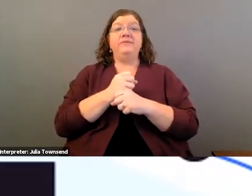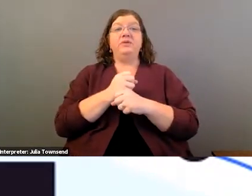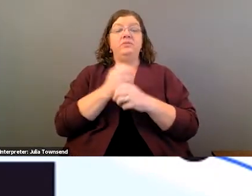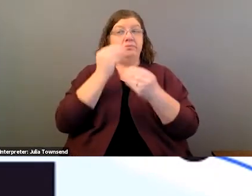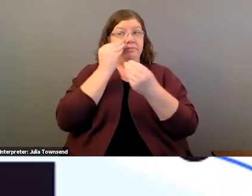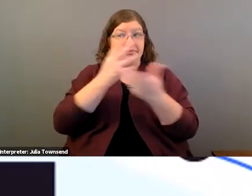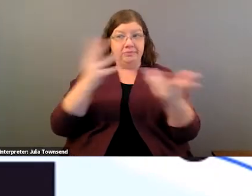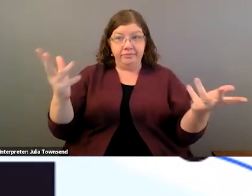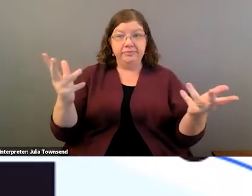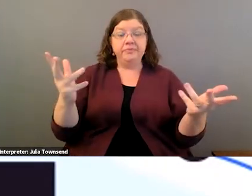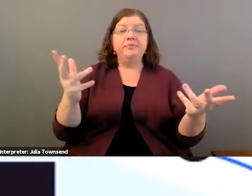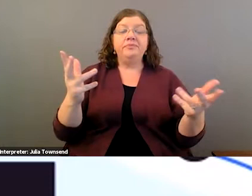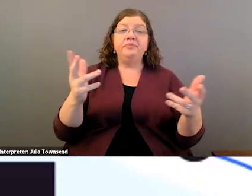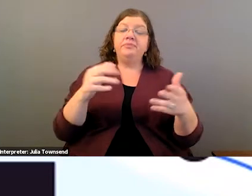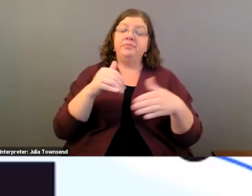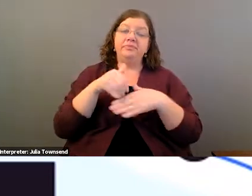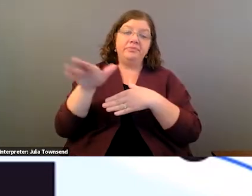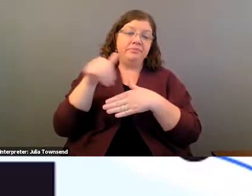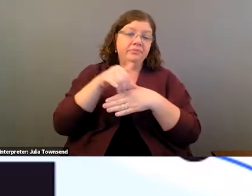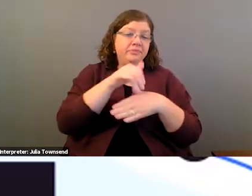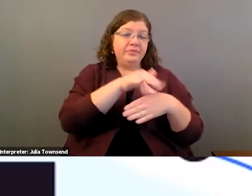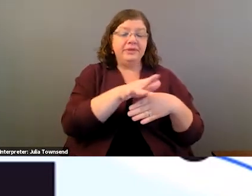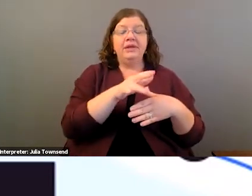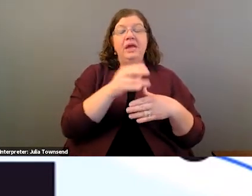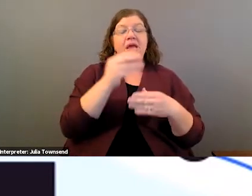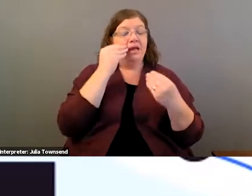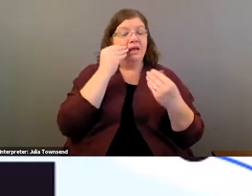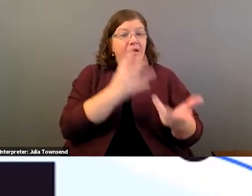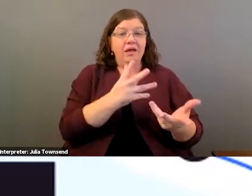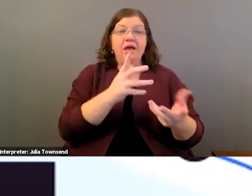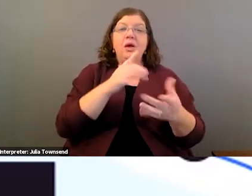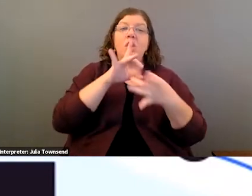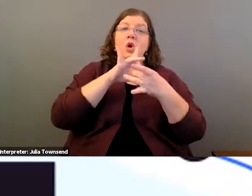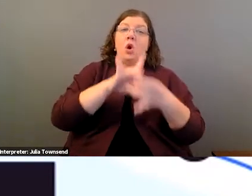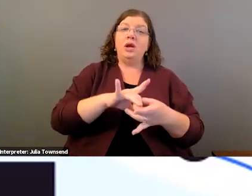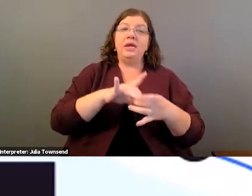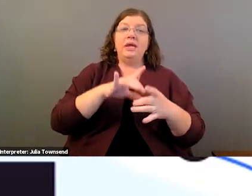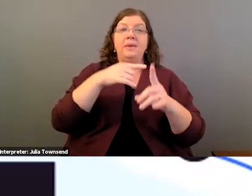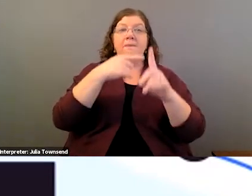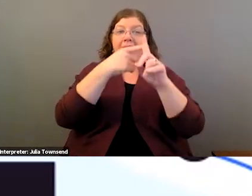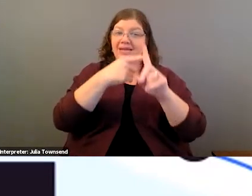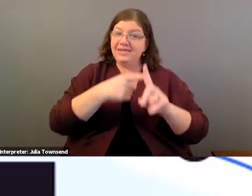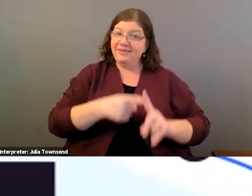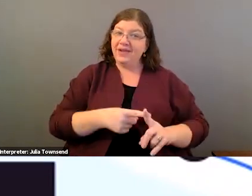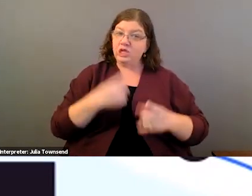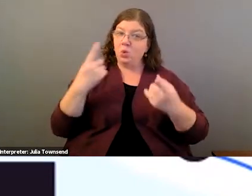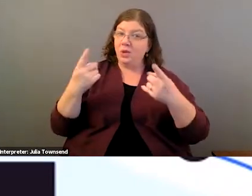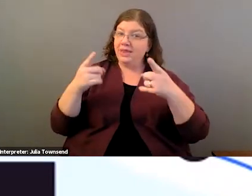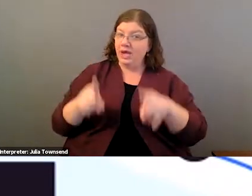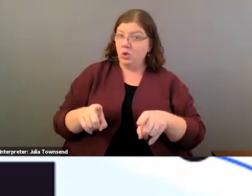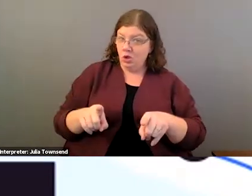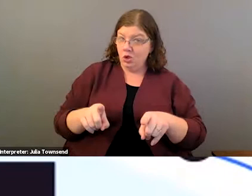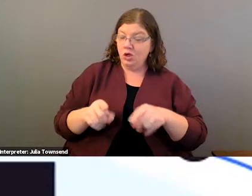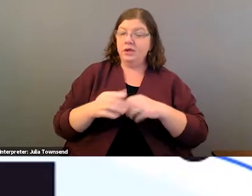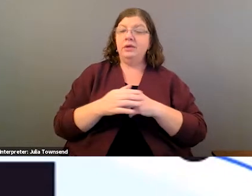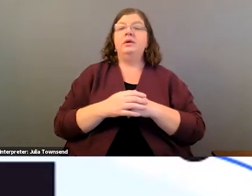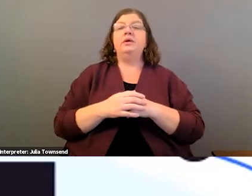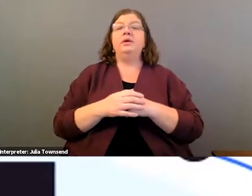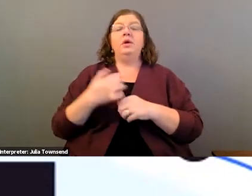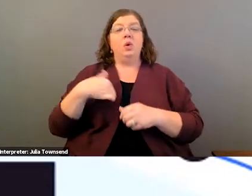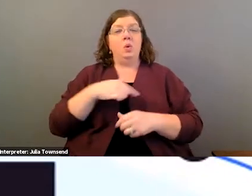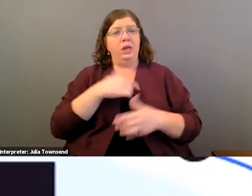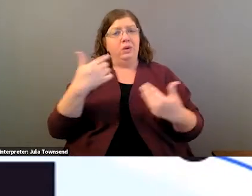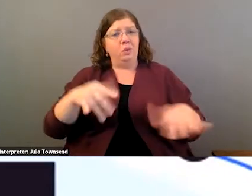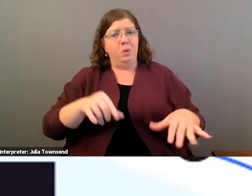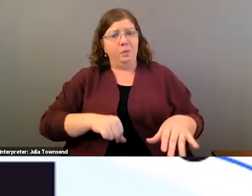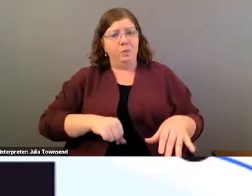notices, sometimes a number of notices regarding these positive cases when they occur. We are very proud of the